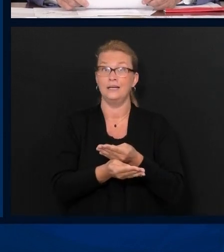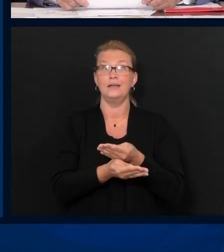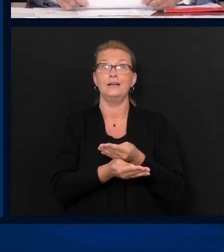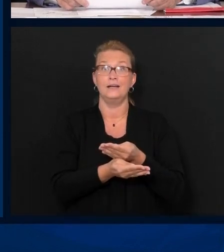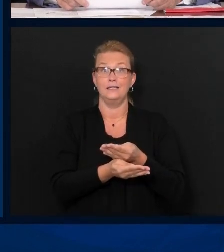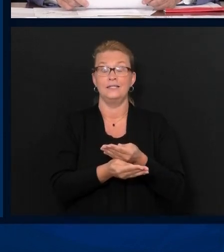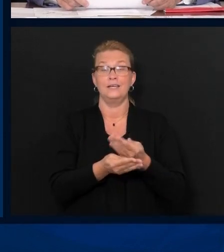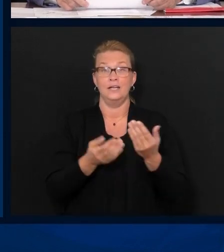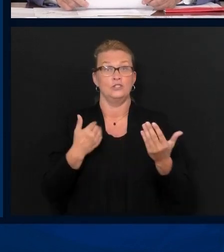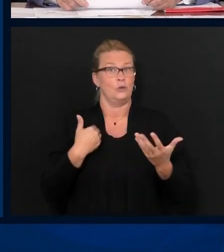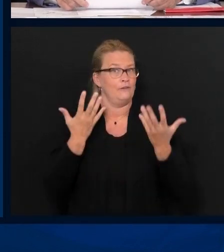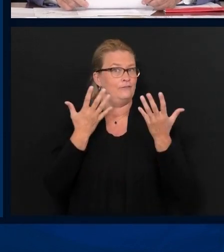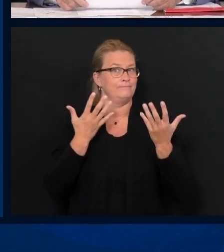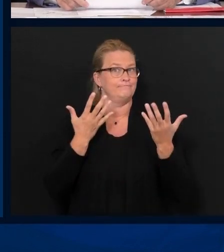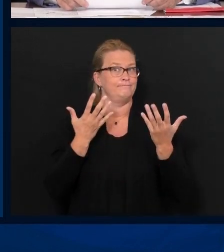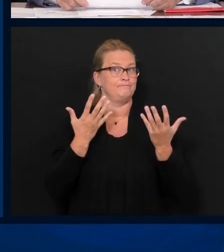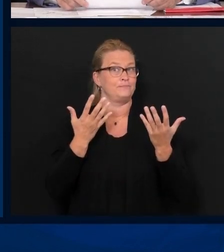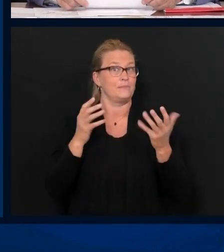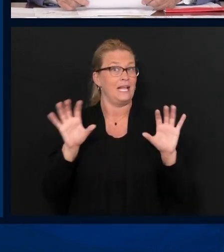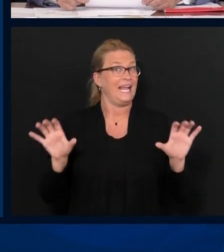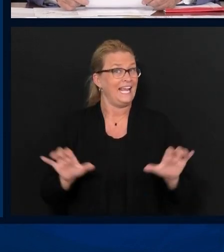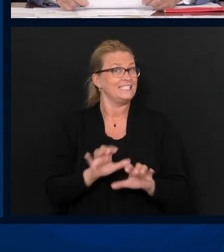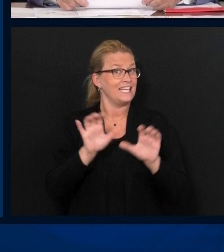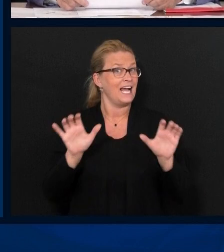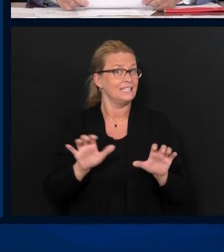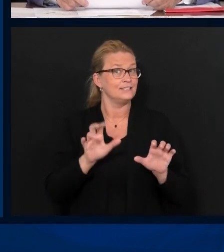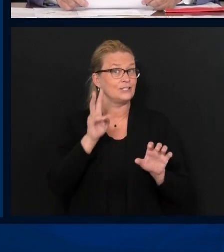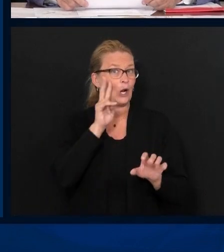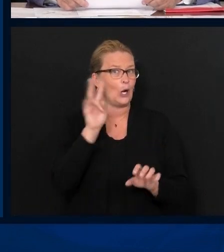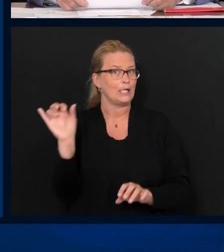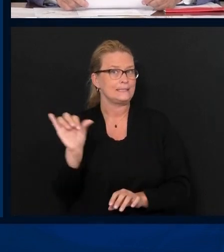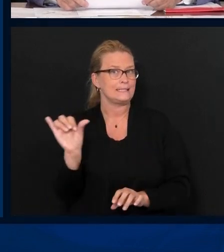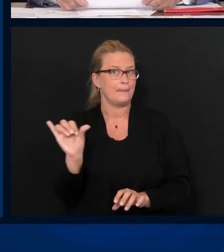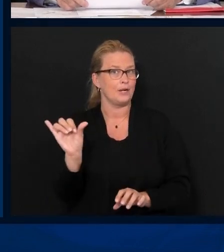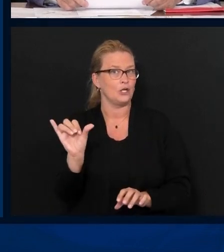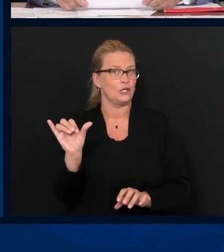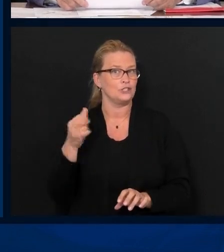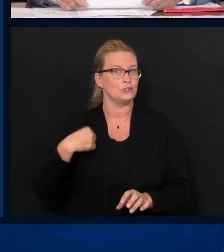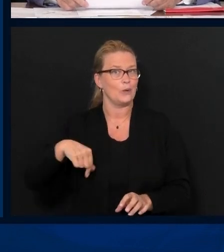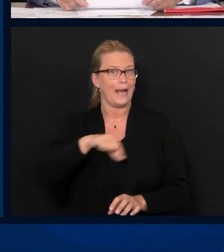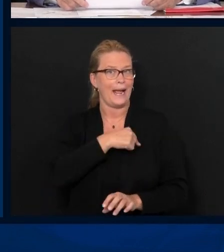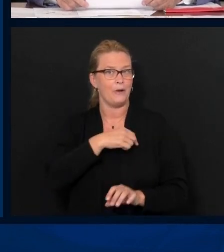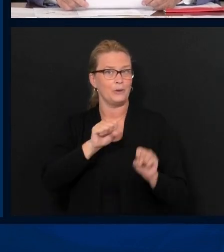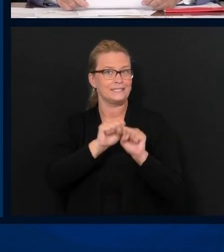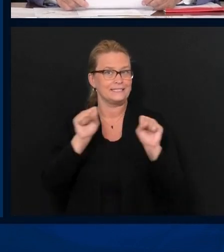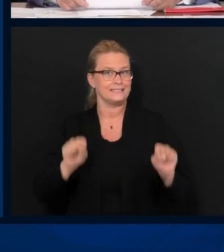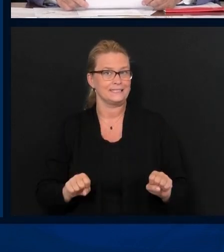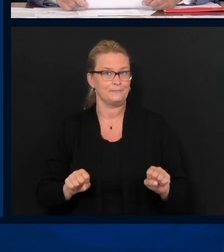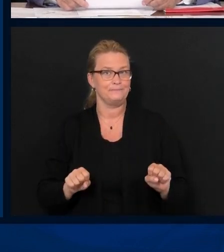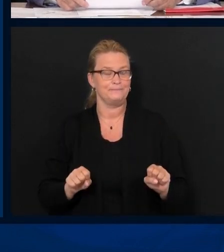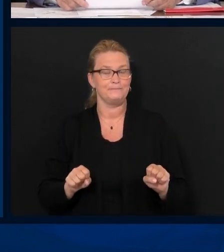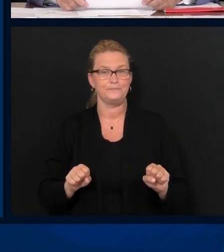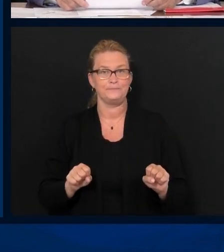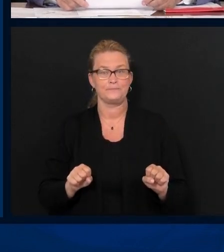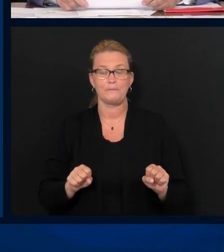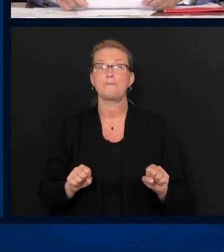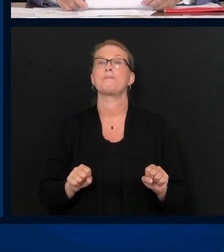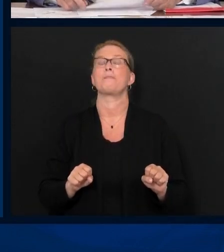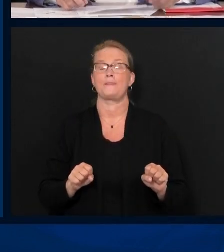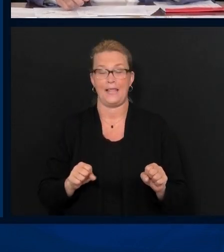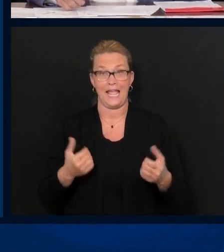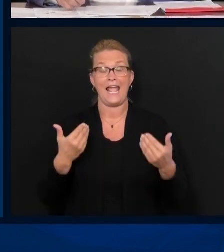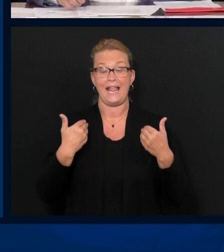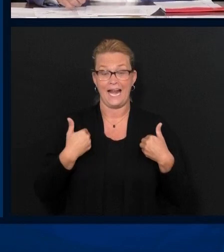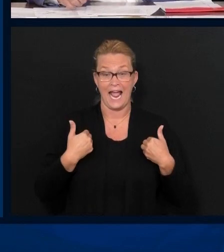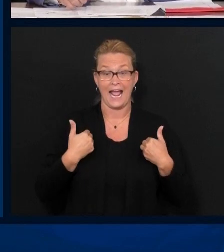I've said this over and over, but it does look very similar to our color-coded system. It does